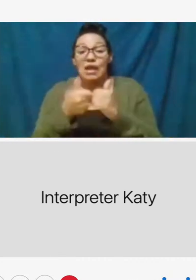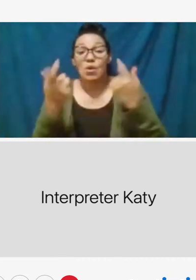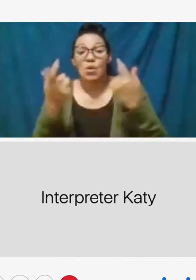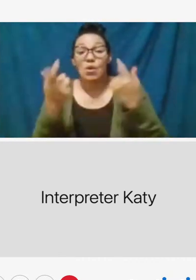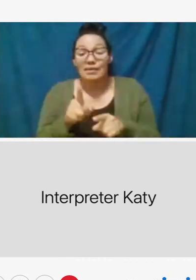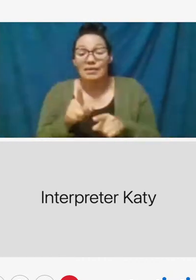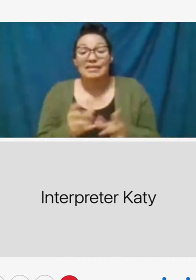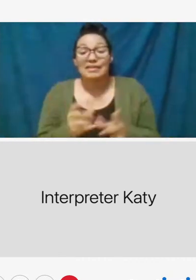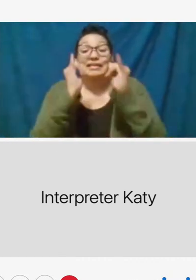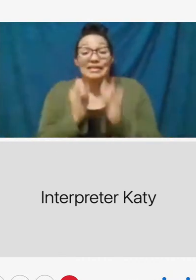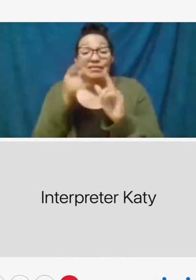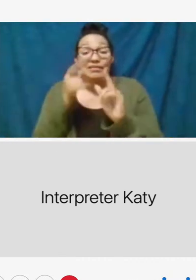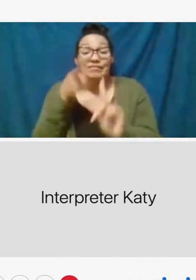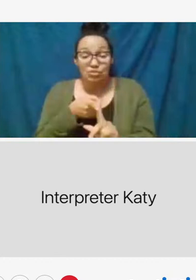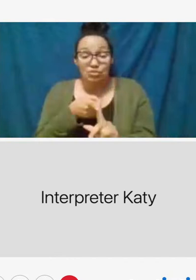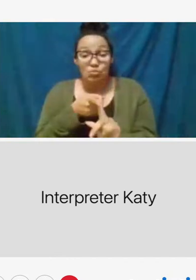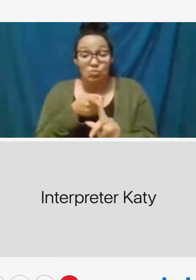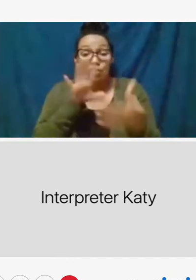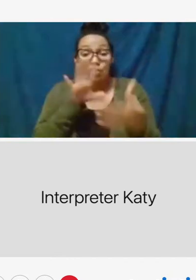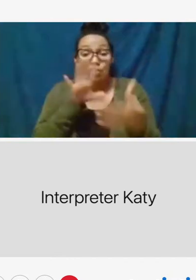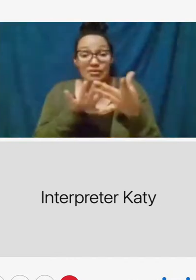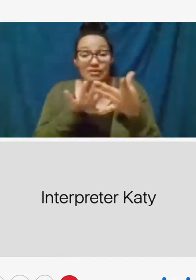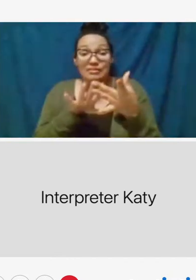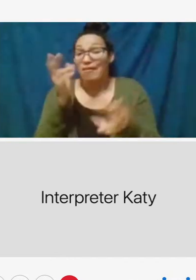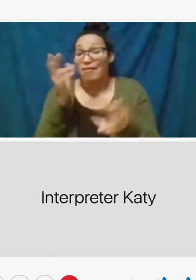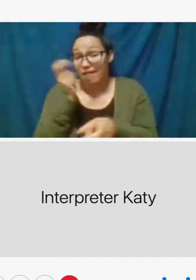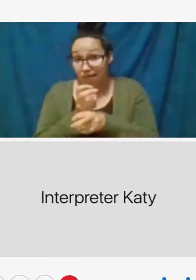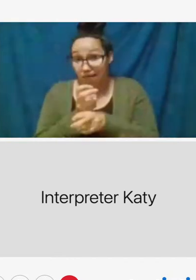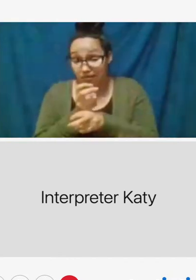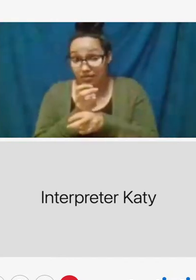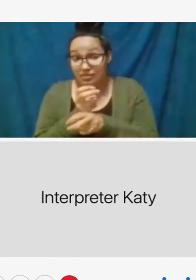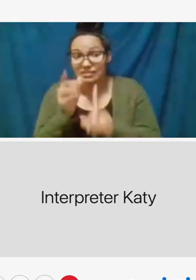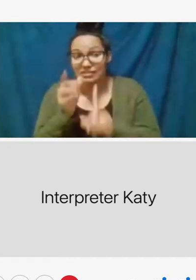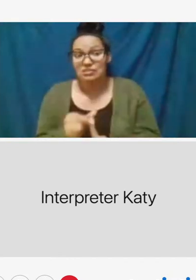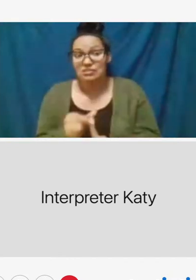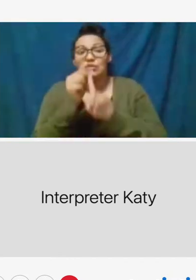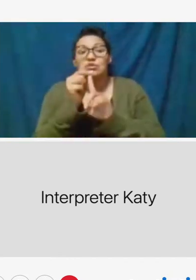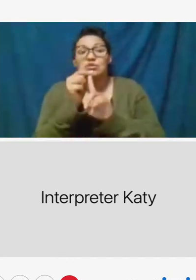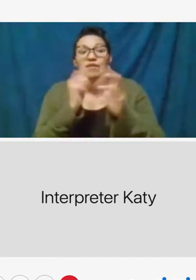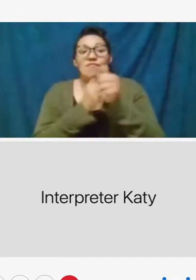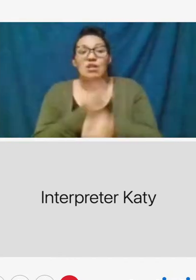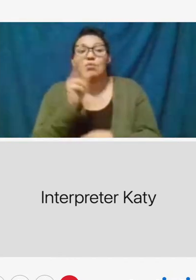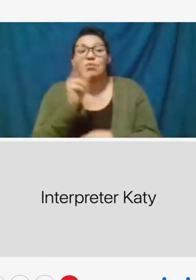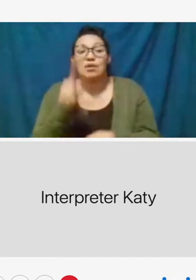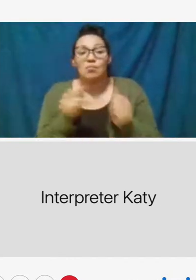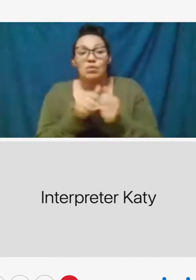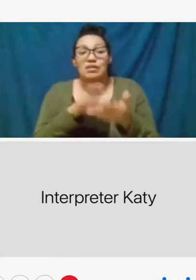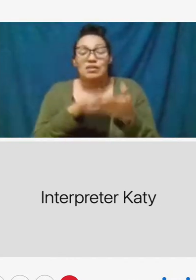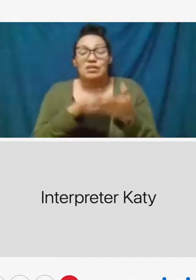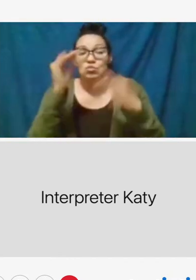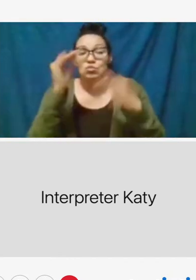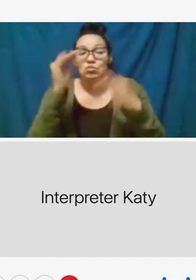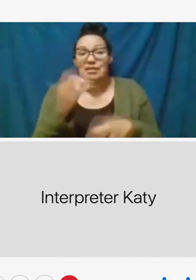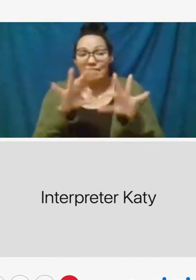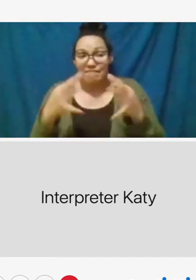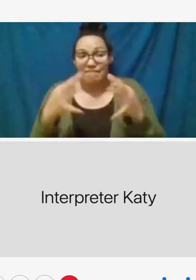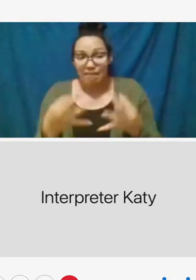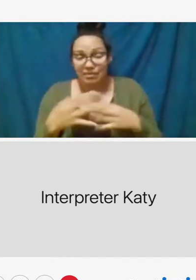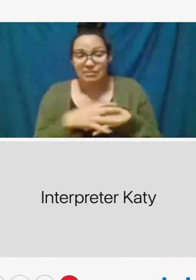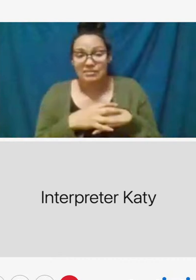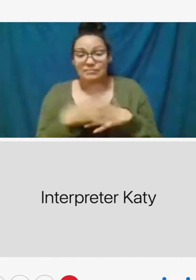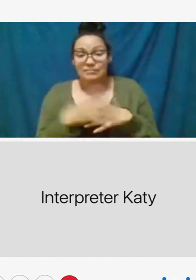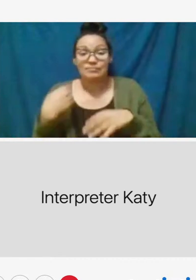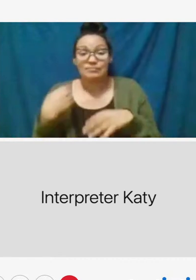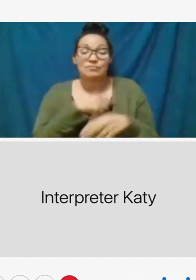tracing has been difficult uh especially in following up with students and families we've had an increased volume of